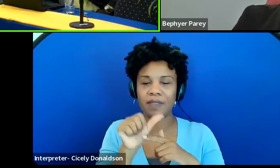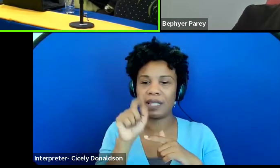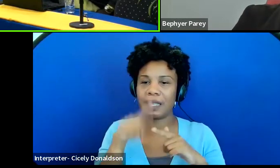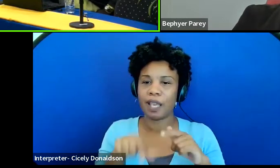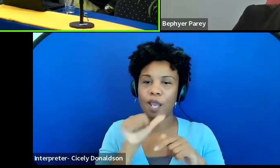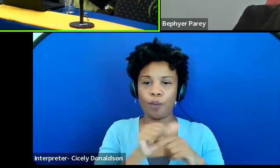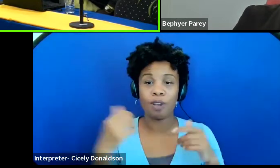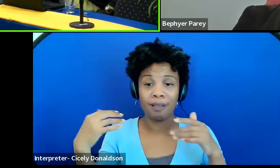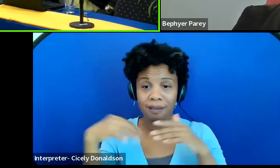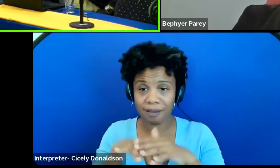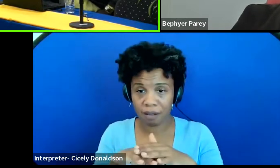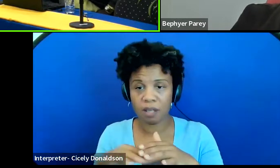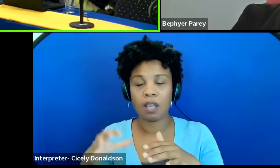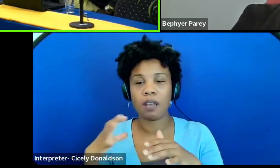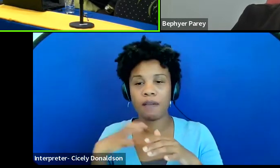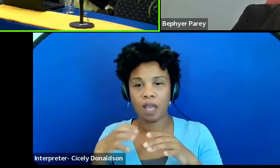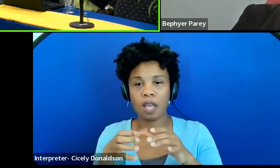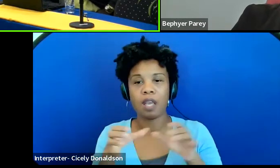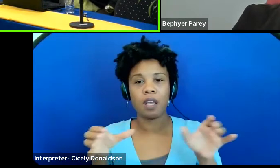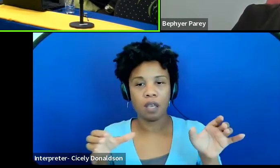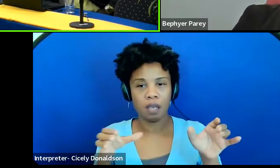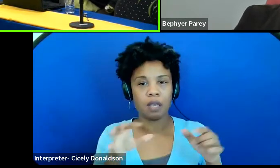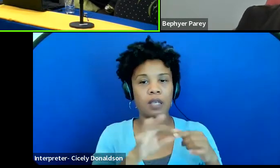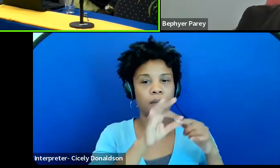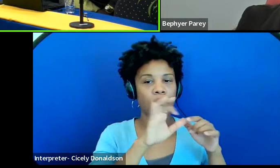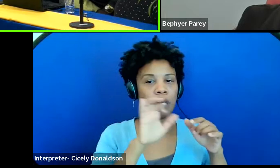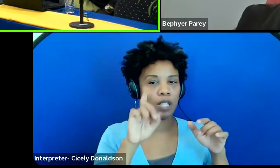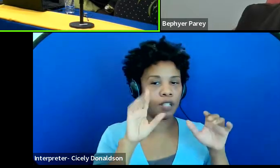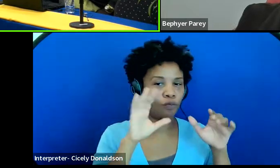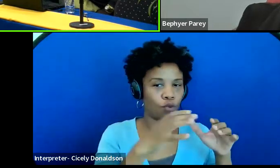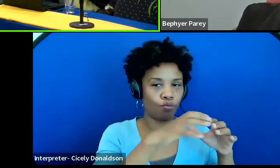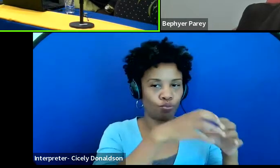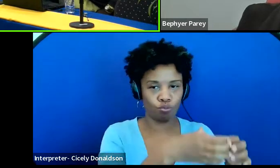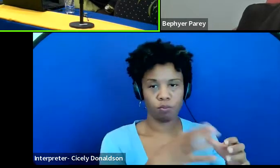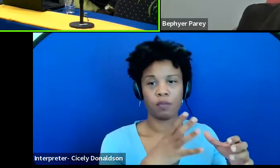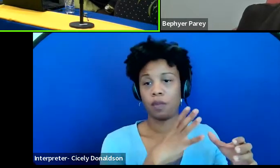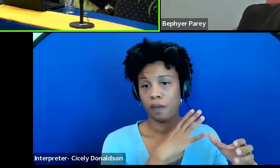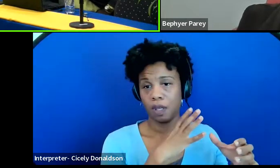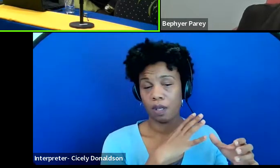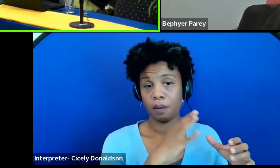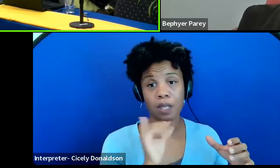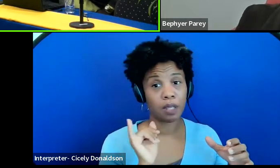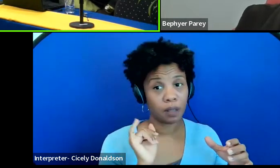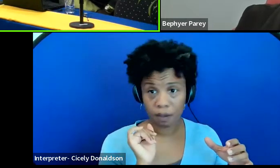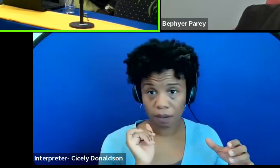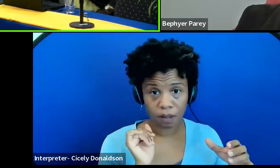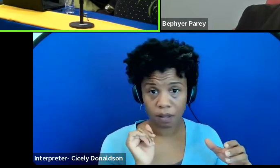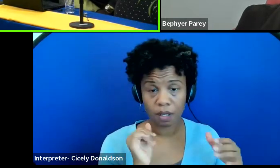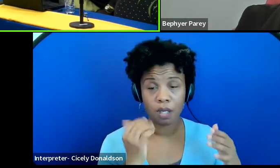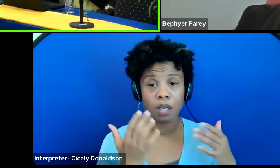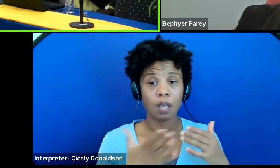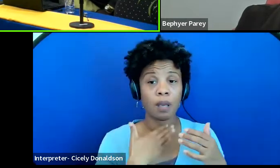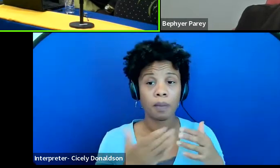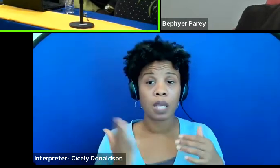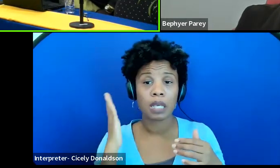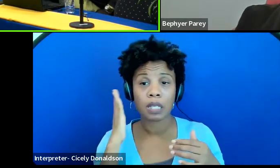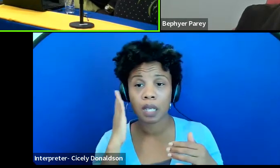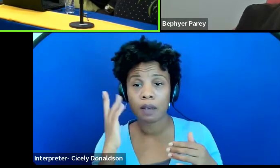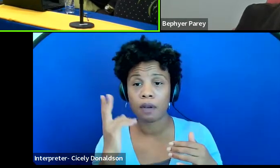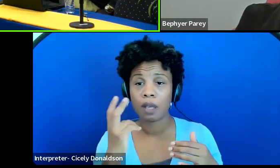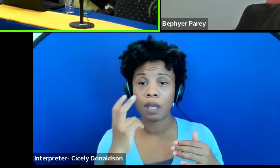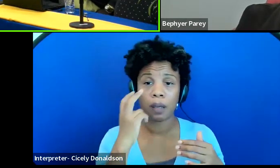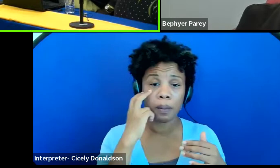is relevant and applicable. But apart from that, a person who is deaf, person who is blind, person who has